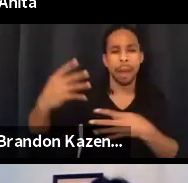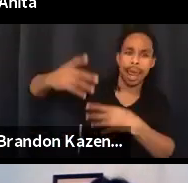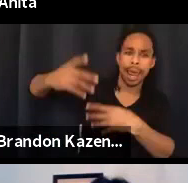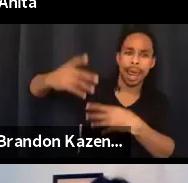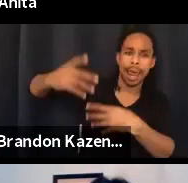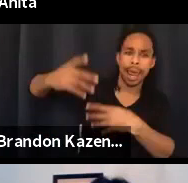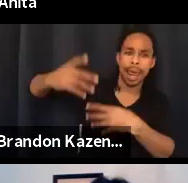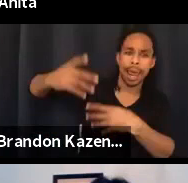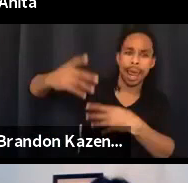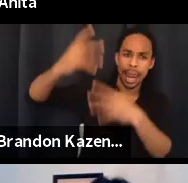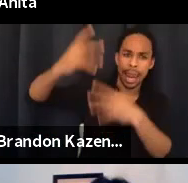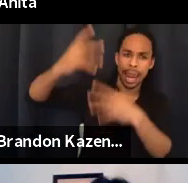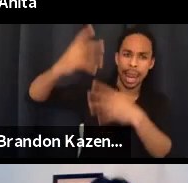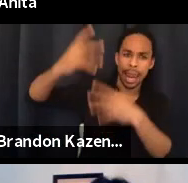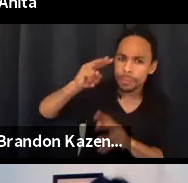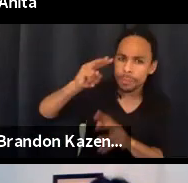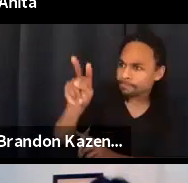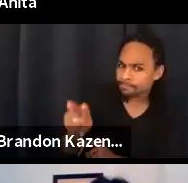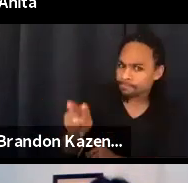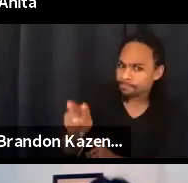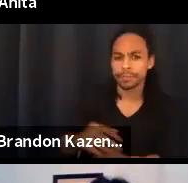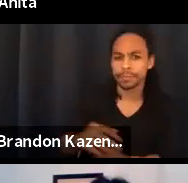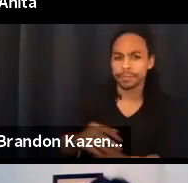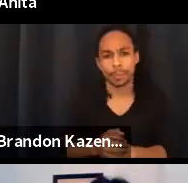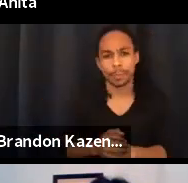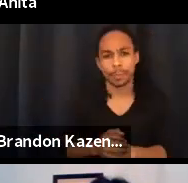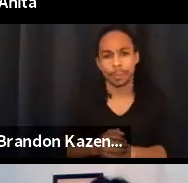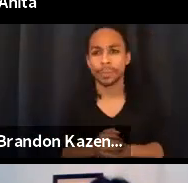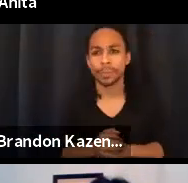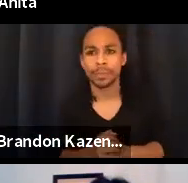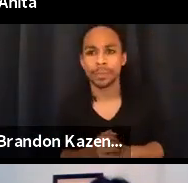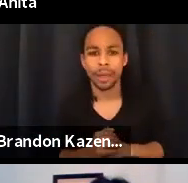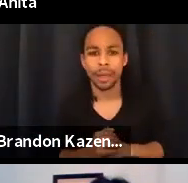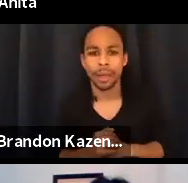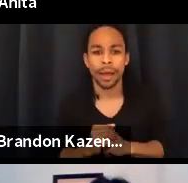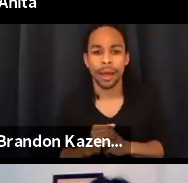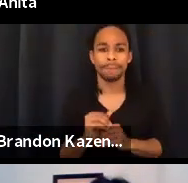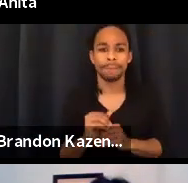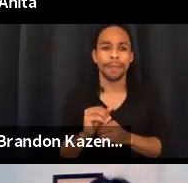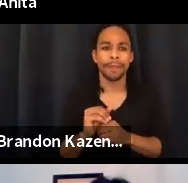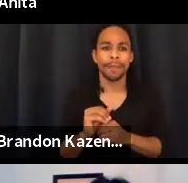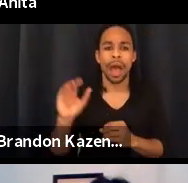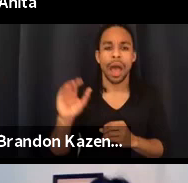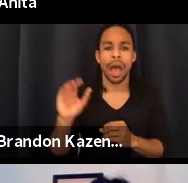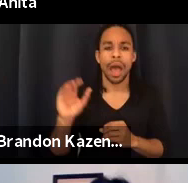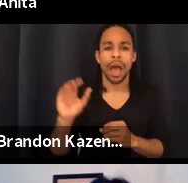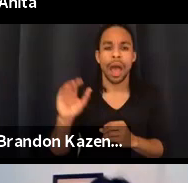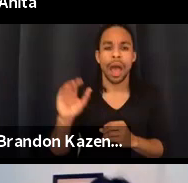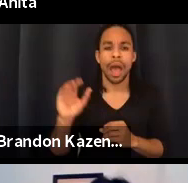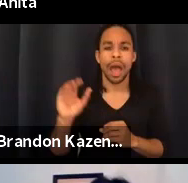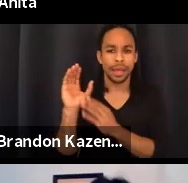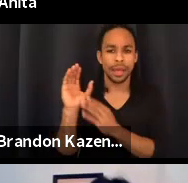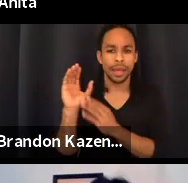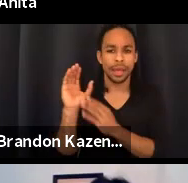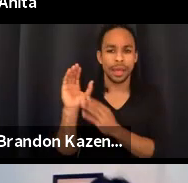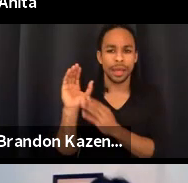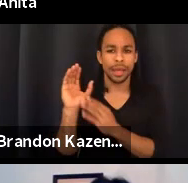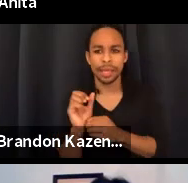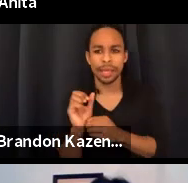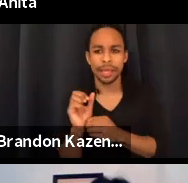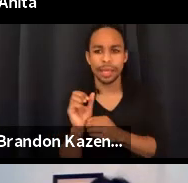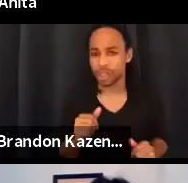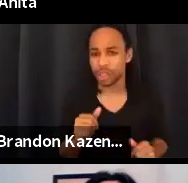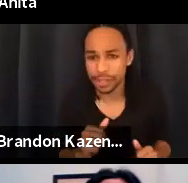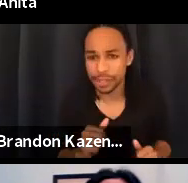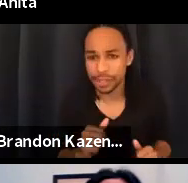Let's see if anybody's waving. Oh, David. Hey, David. David White,